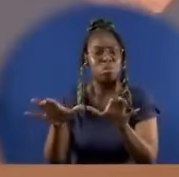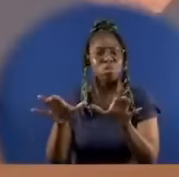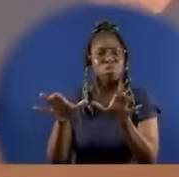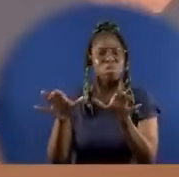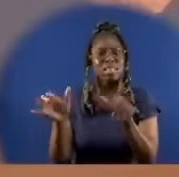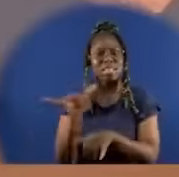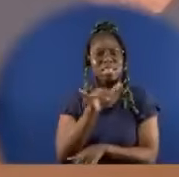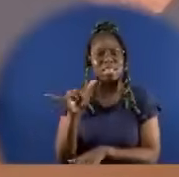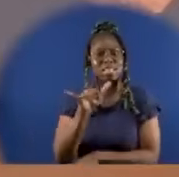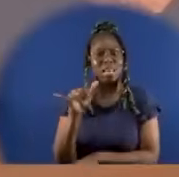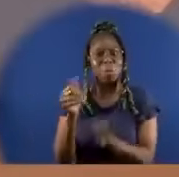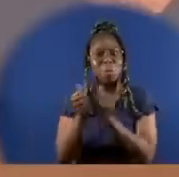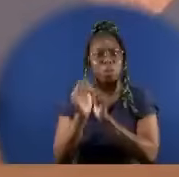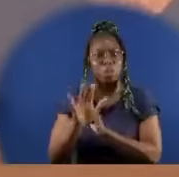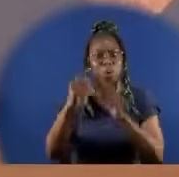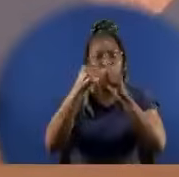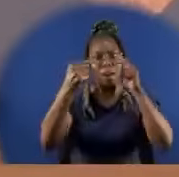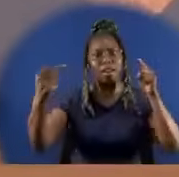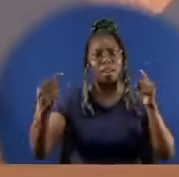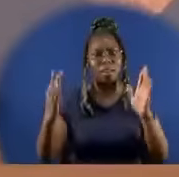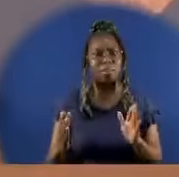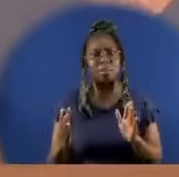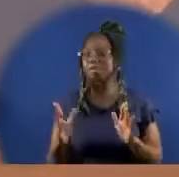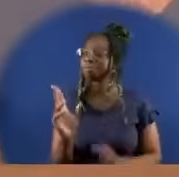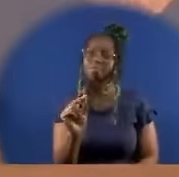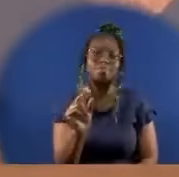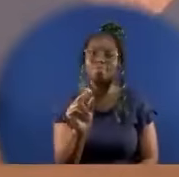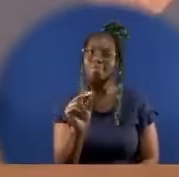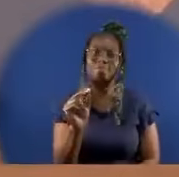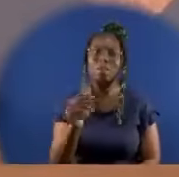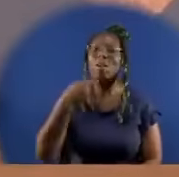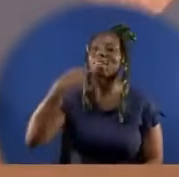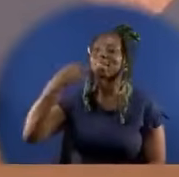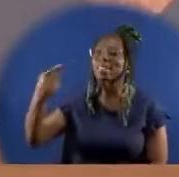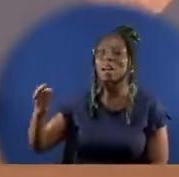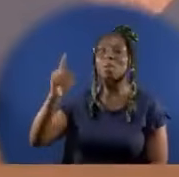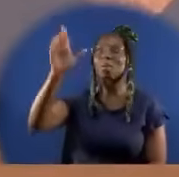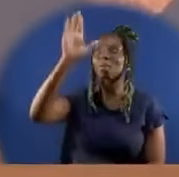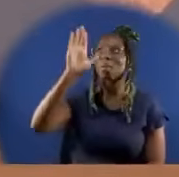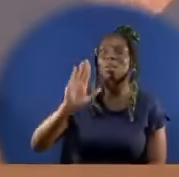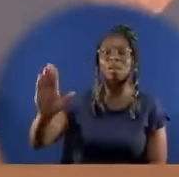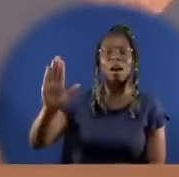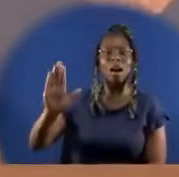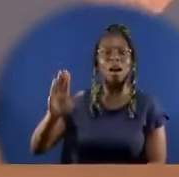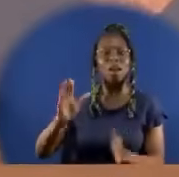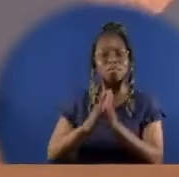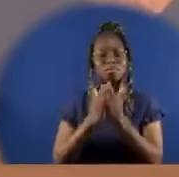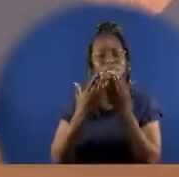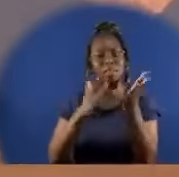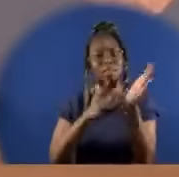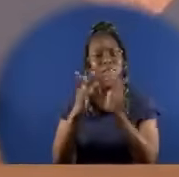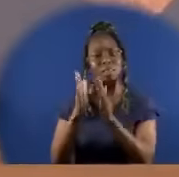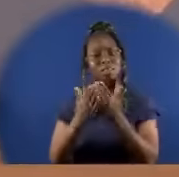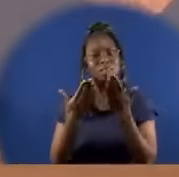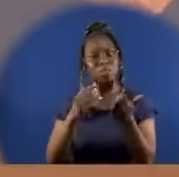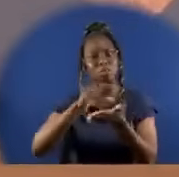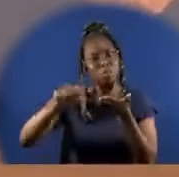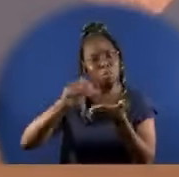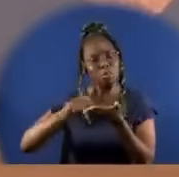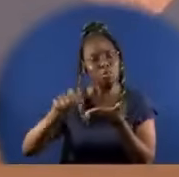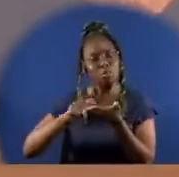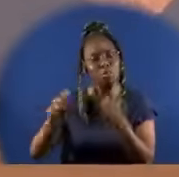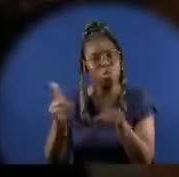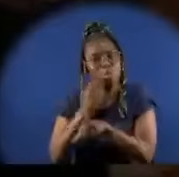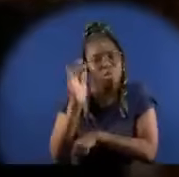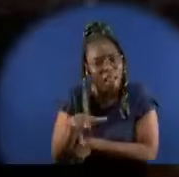out that no weapon formed against you shall be able to prosper, and that the Lord will make your enemies your footstool. Can I get six witnesses right along